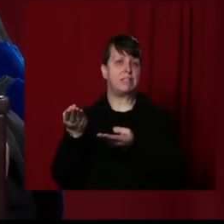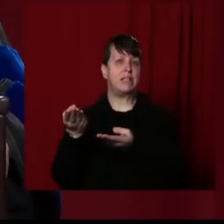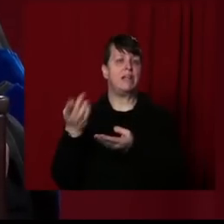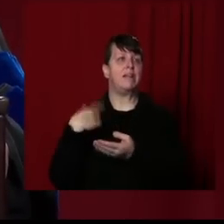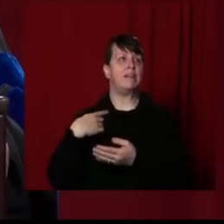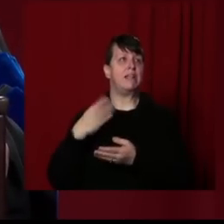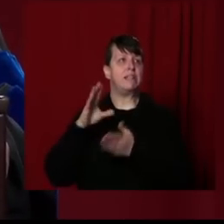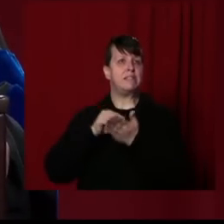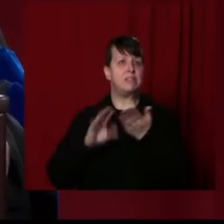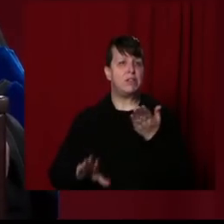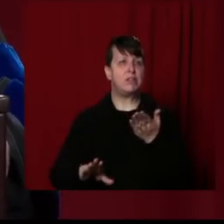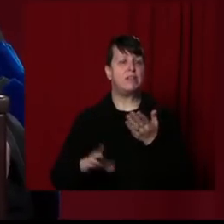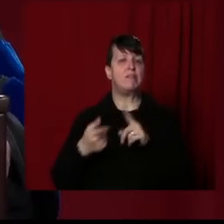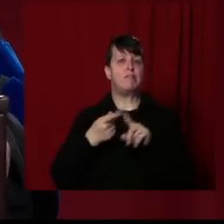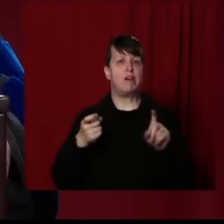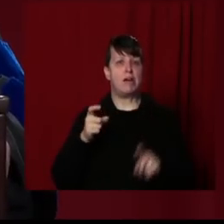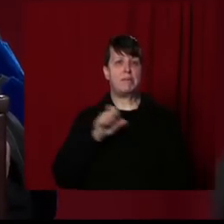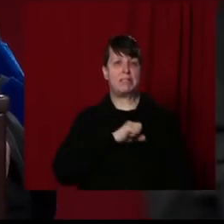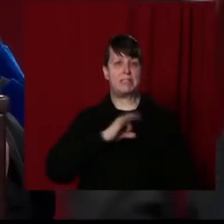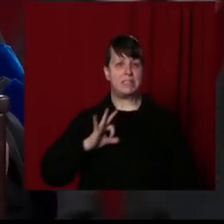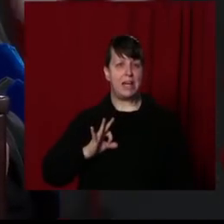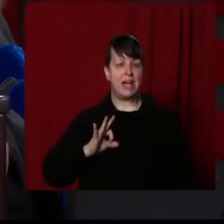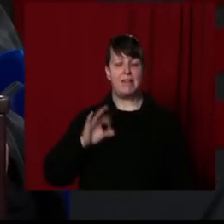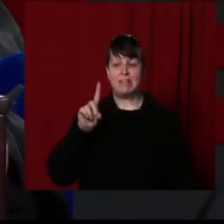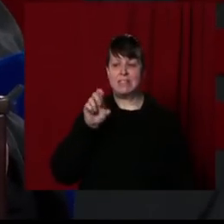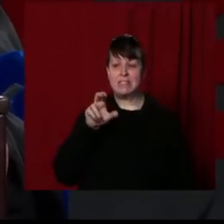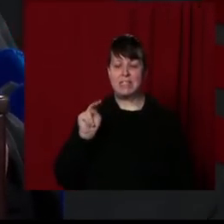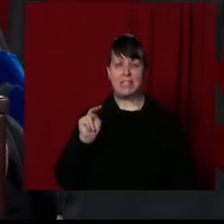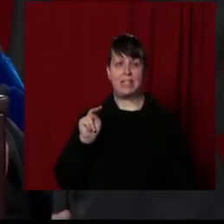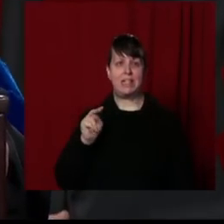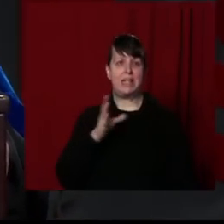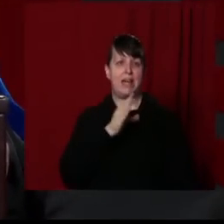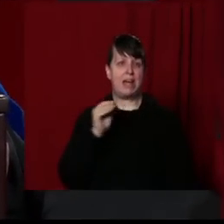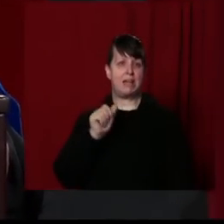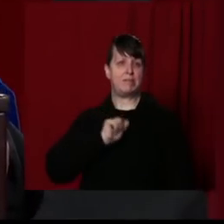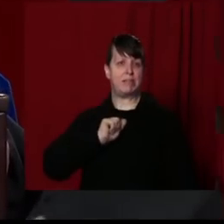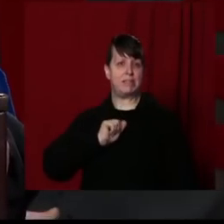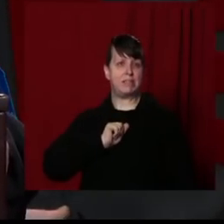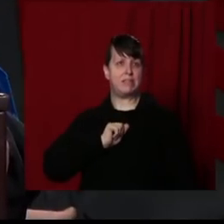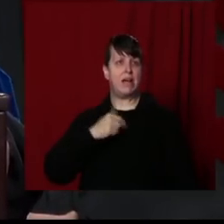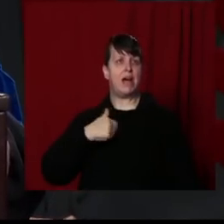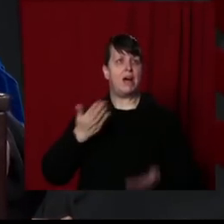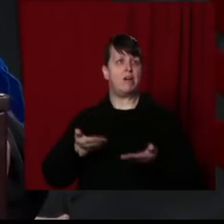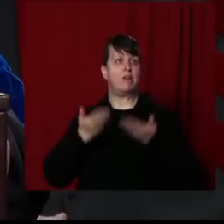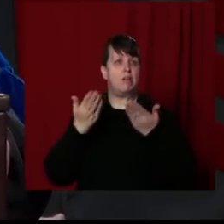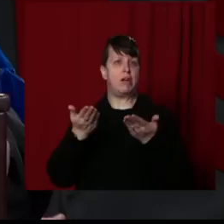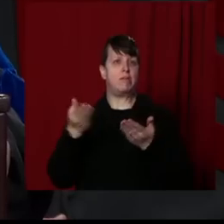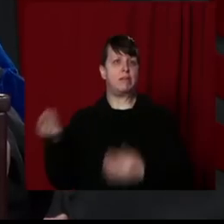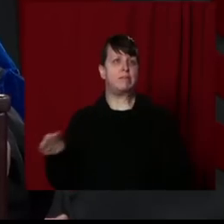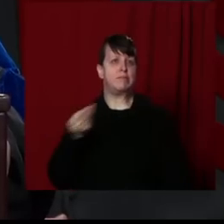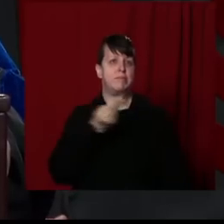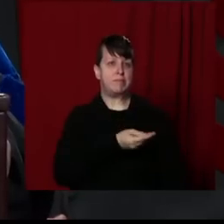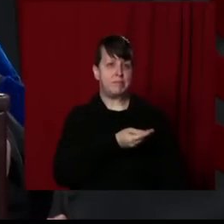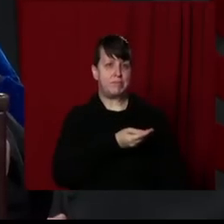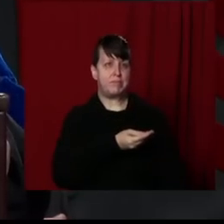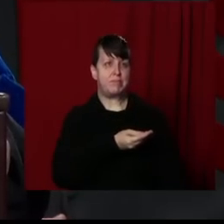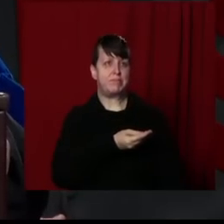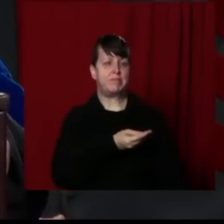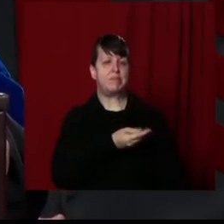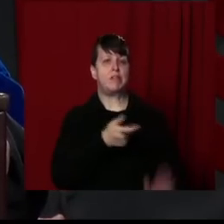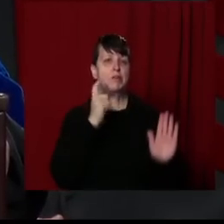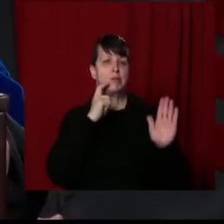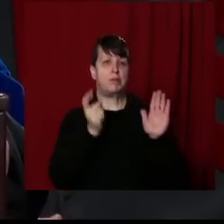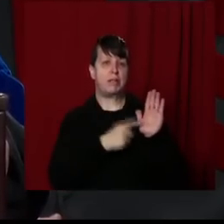faculty, deans, and myself. I recommend that degrees be conferred upon them as indicated on